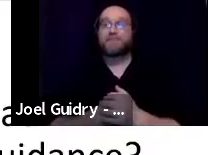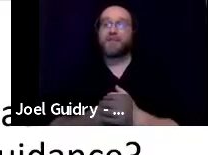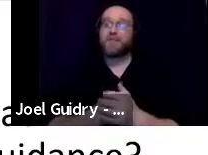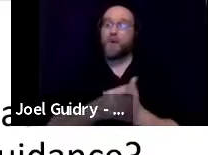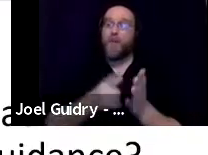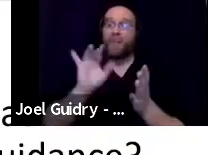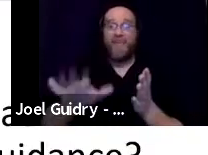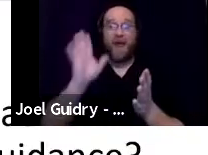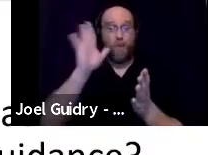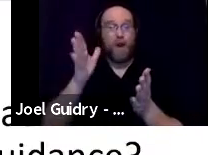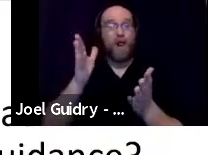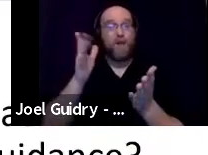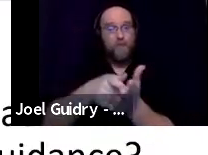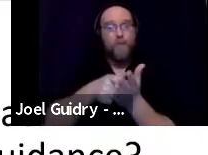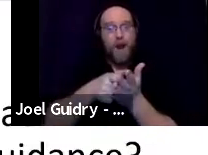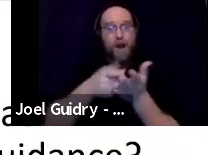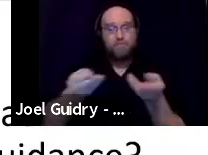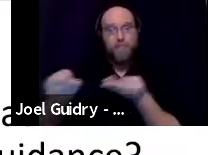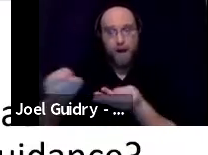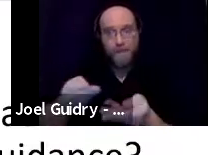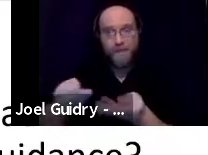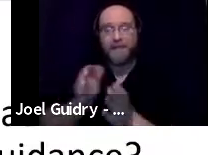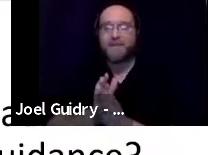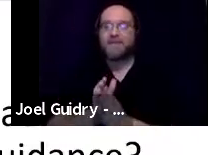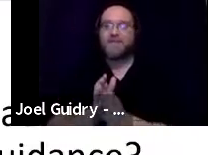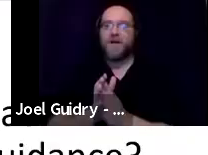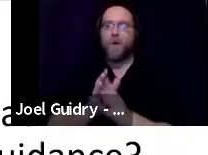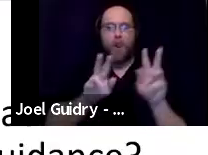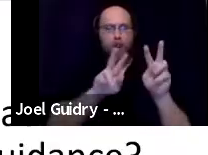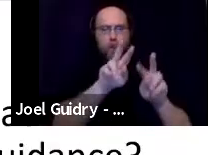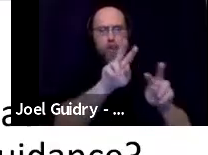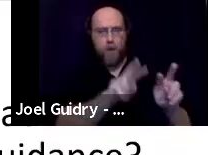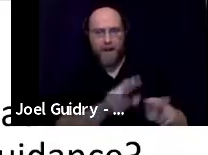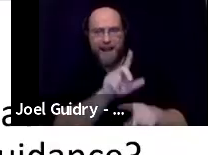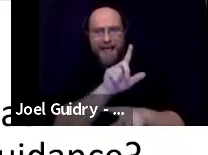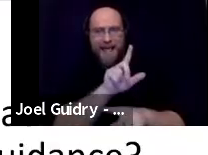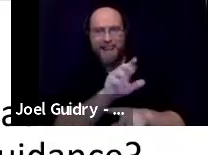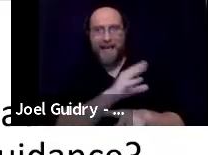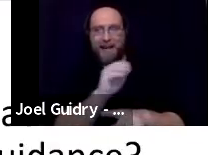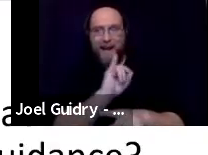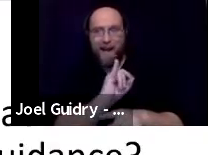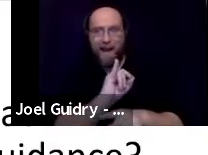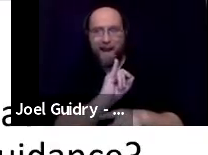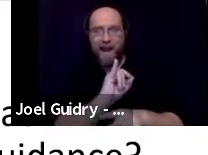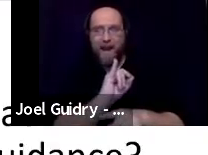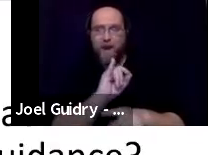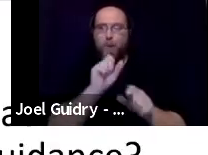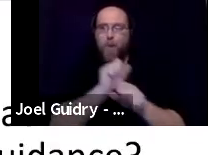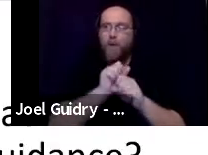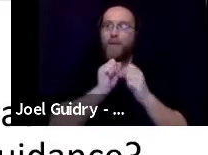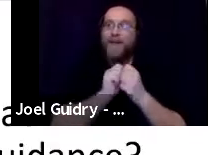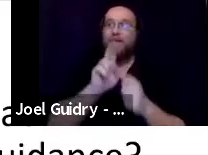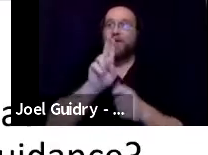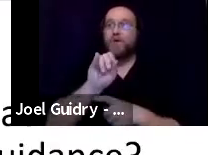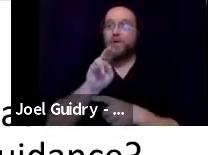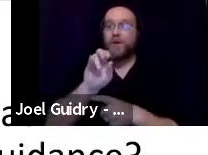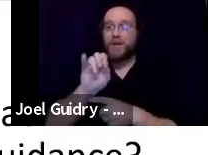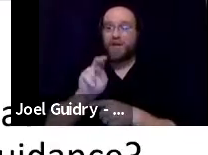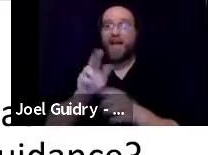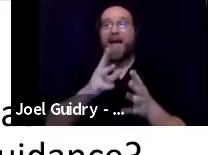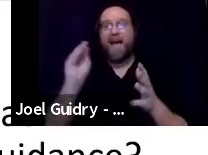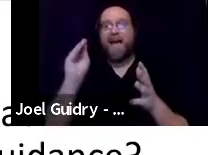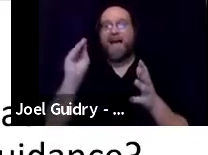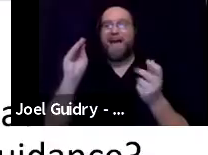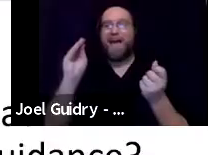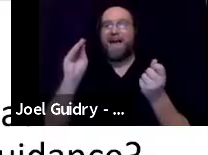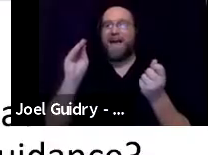that, work with your local, and ask those questions, because when we organize, we'll be able to get further. And